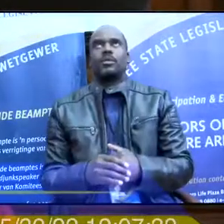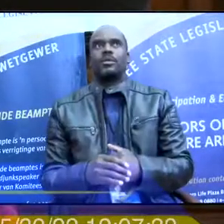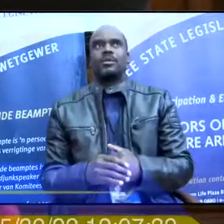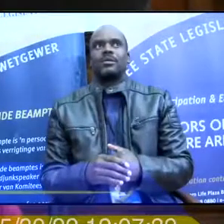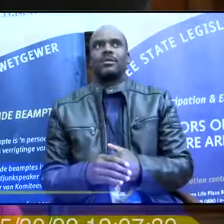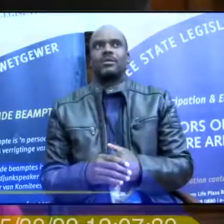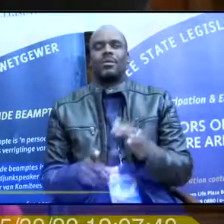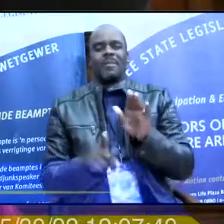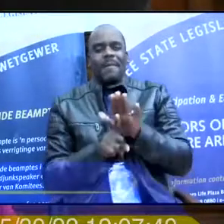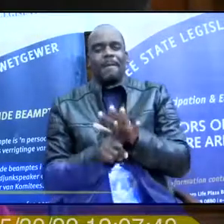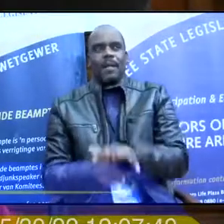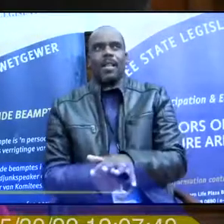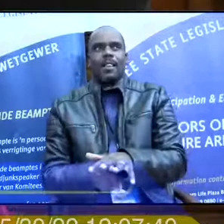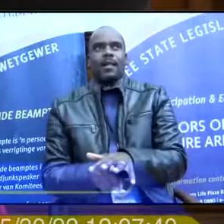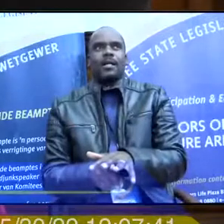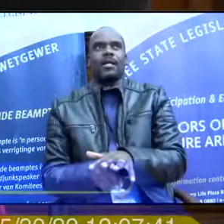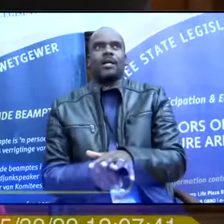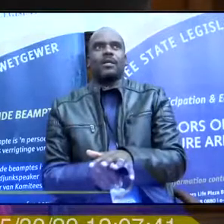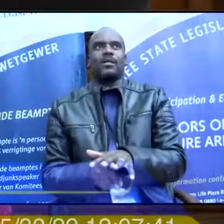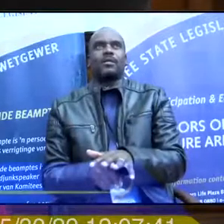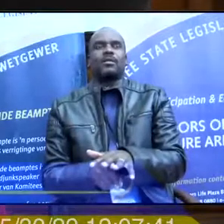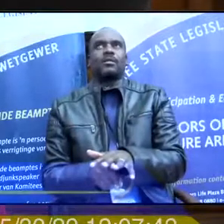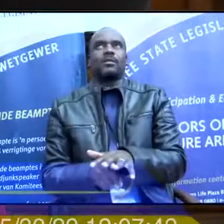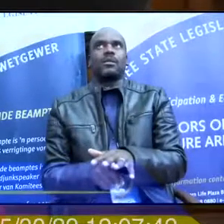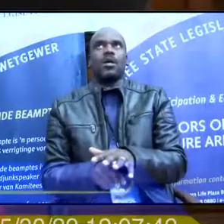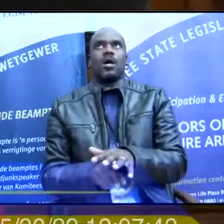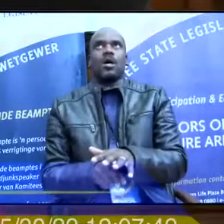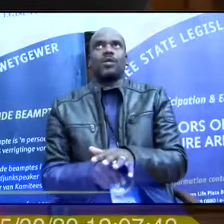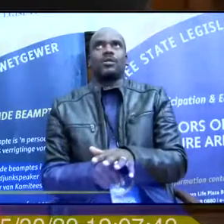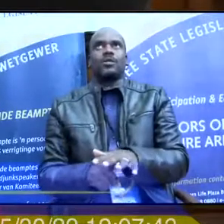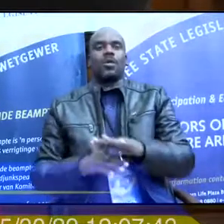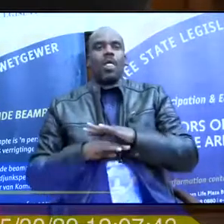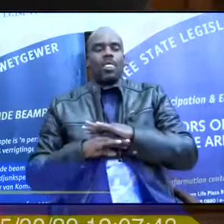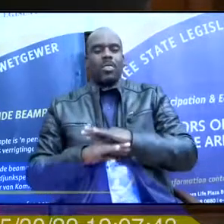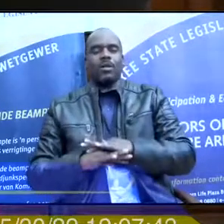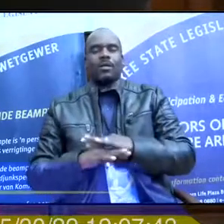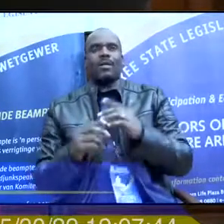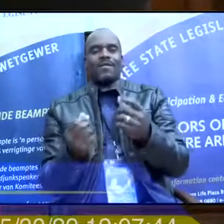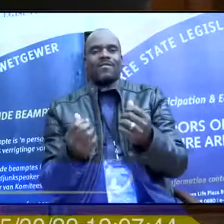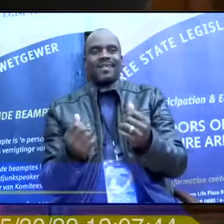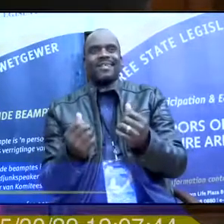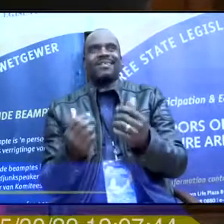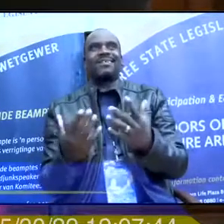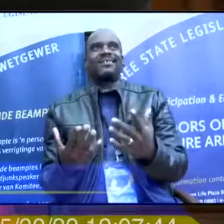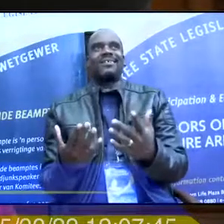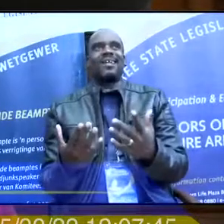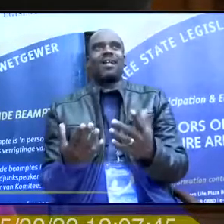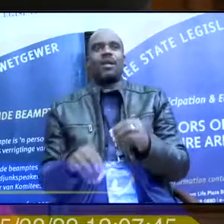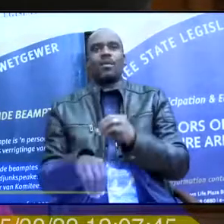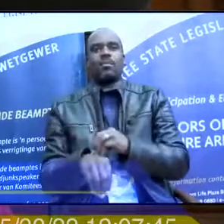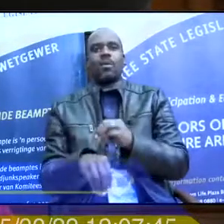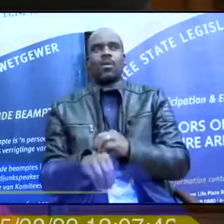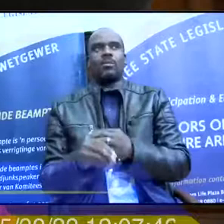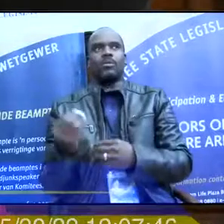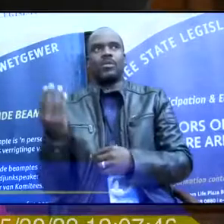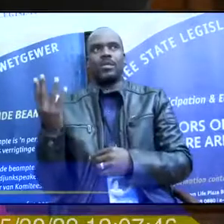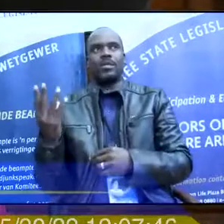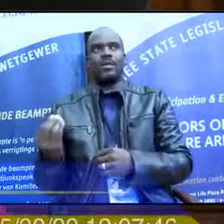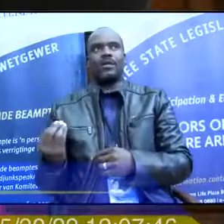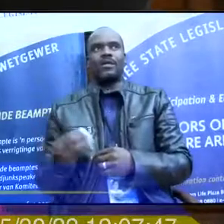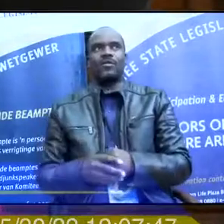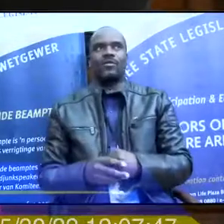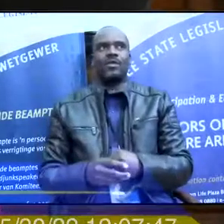pressure because of the financial situation that we we live in i mean every